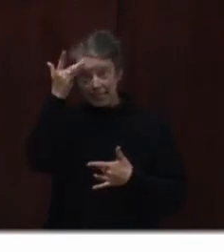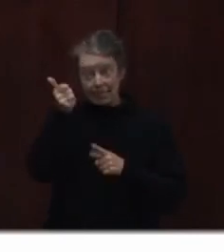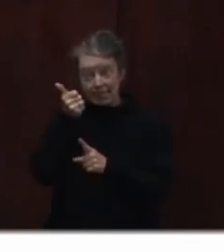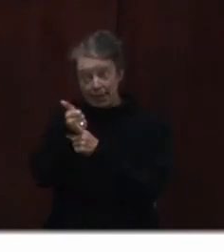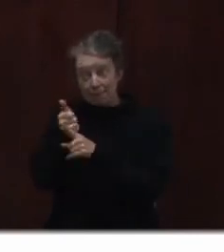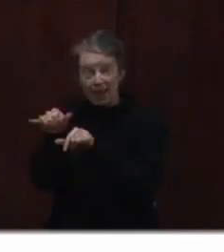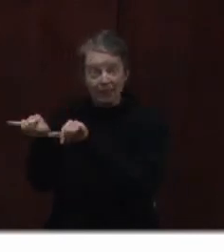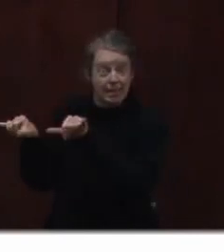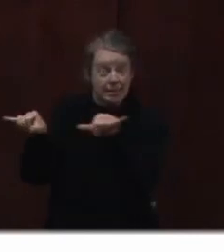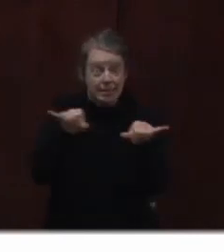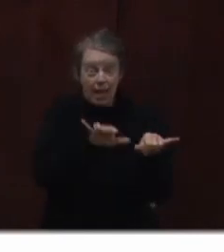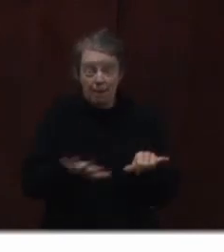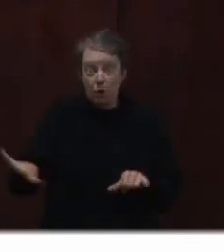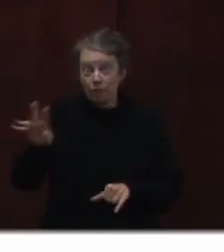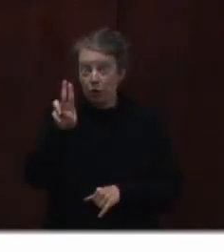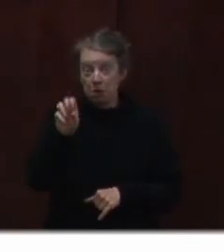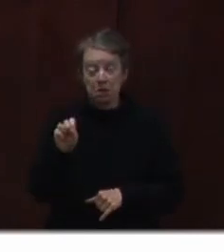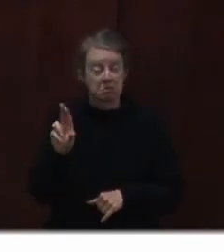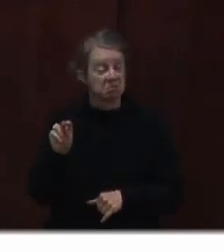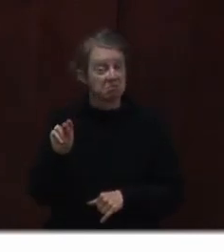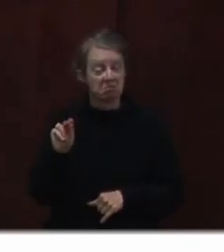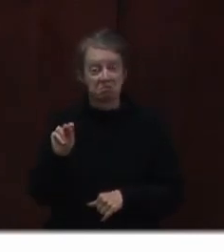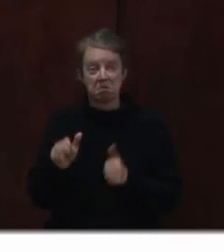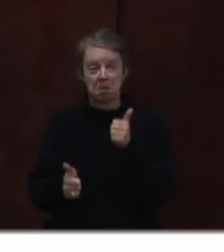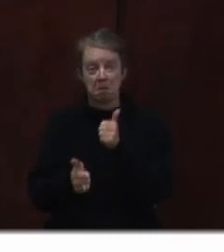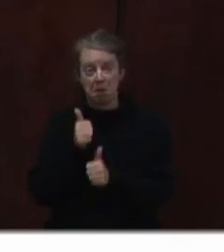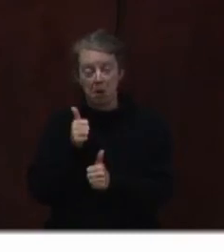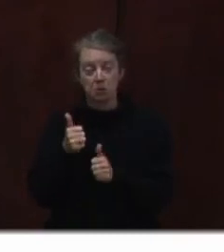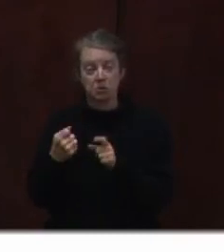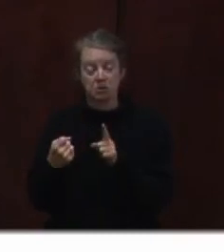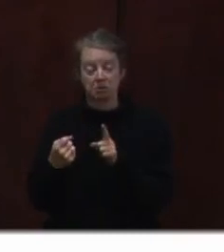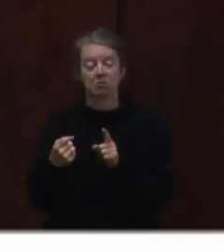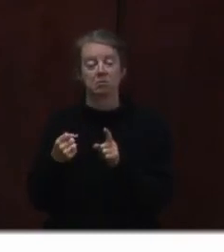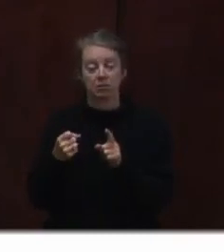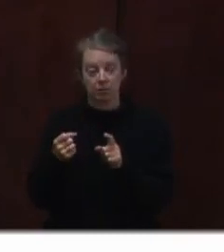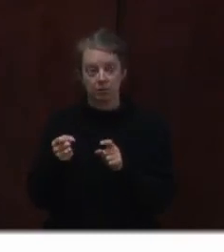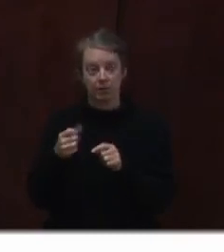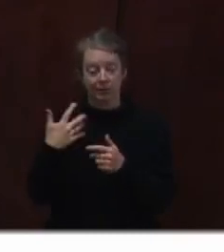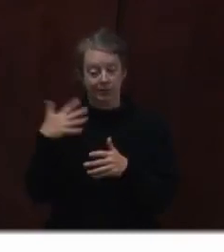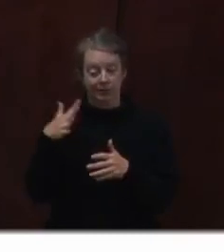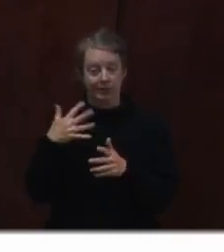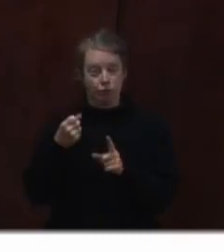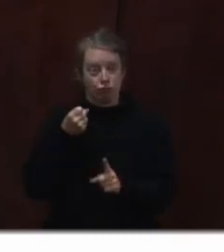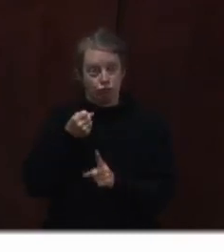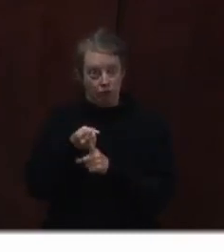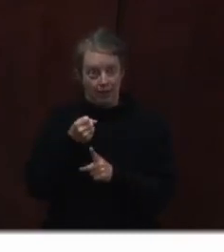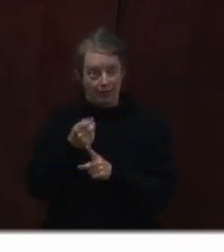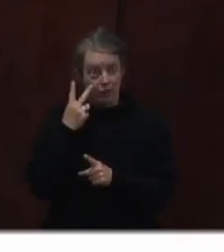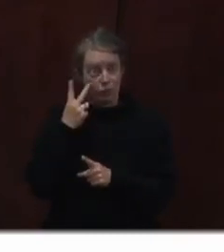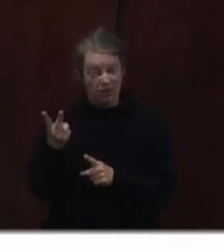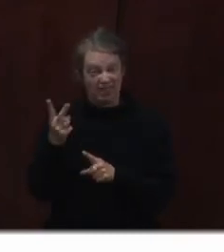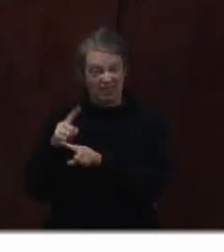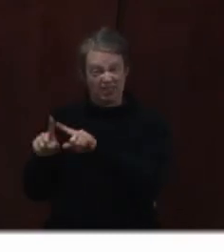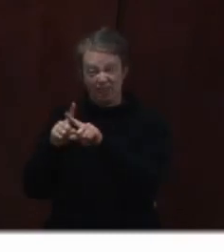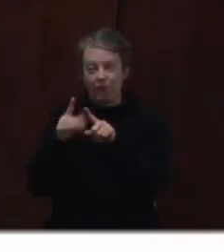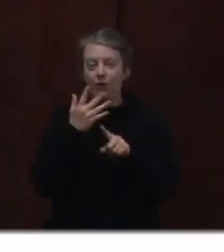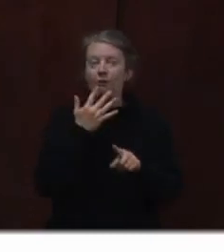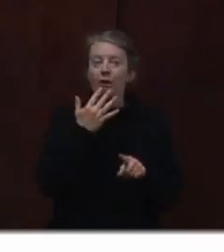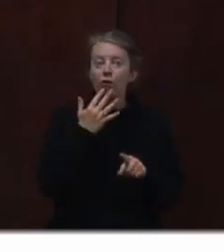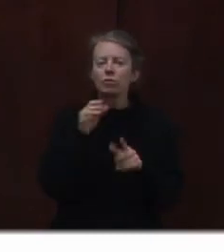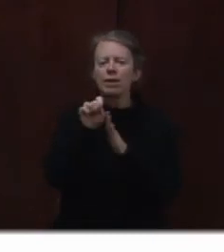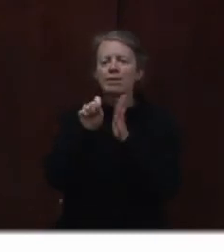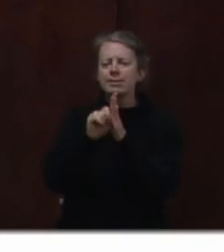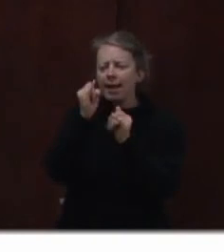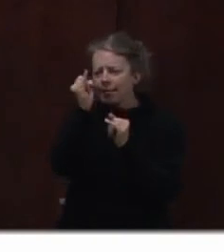the country. And perhaps most striking is the fact that just based on the colors alone, you can look at state lines